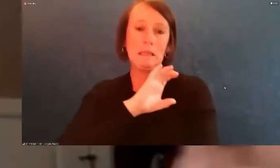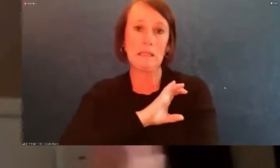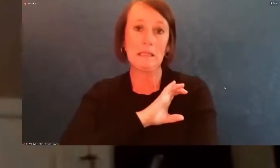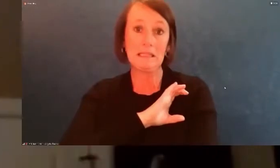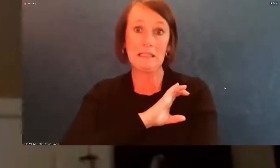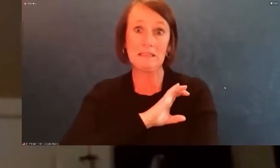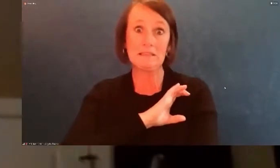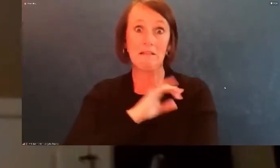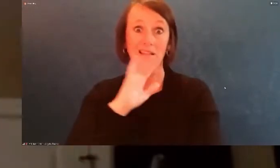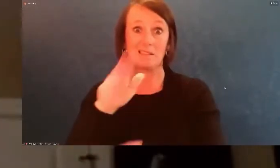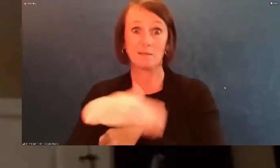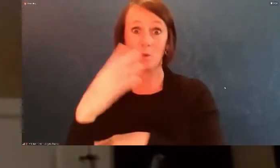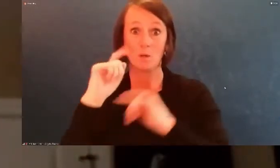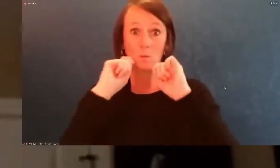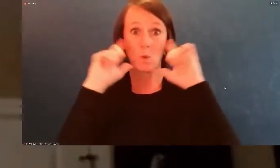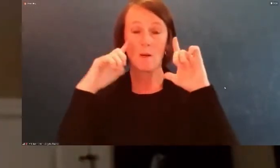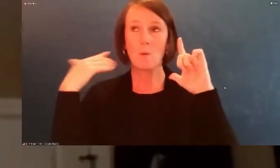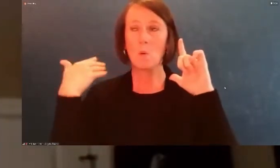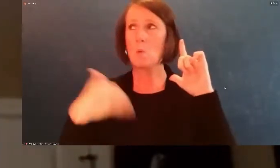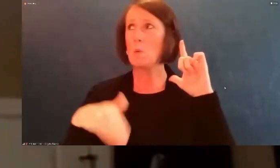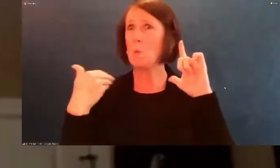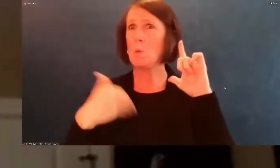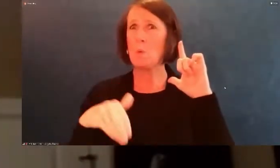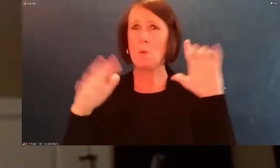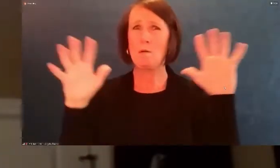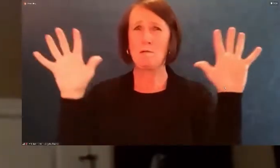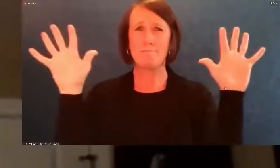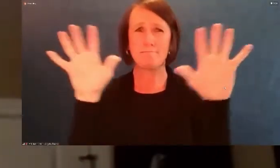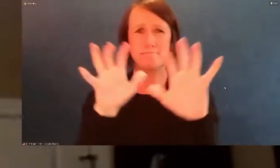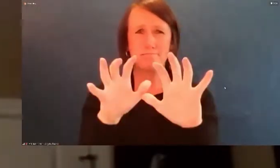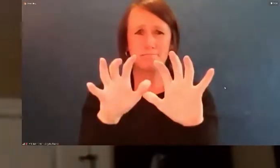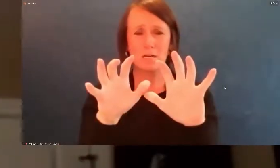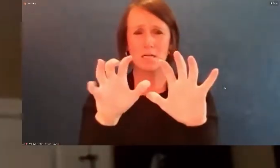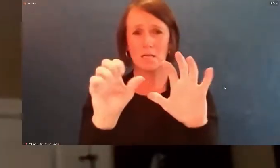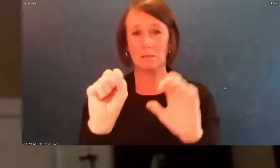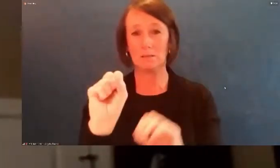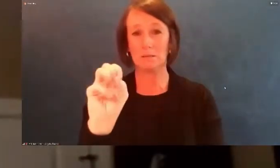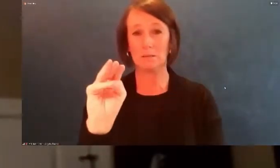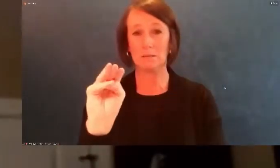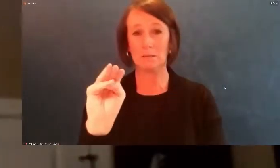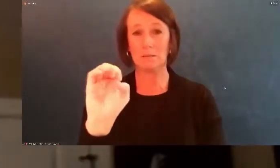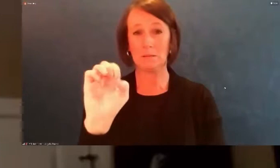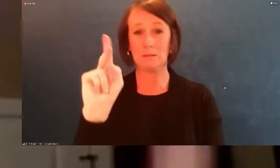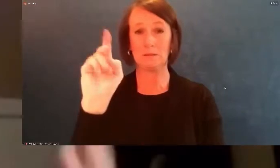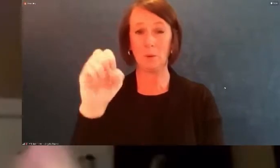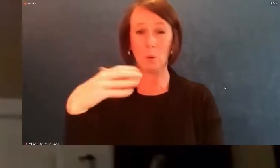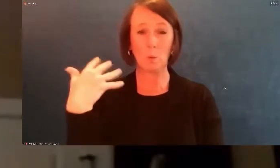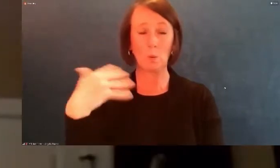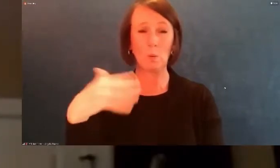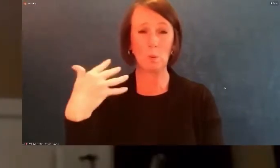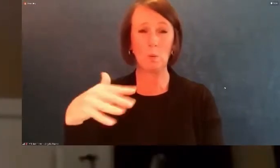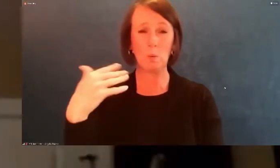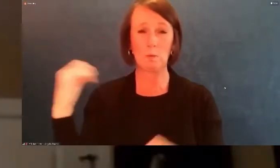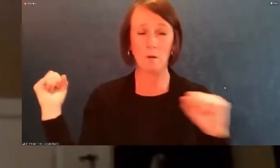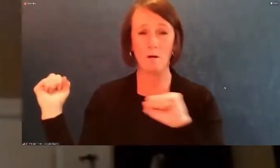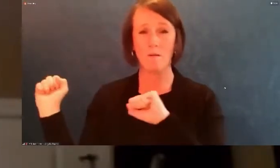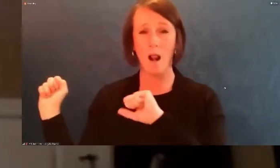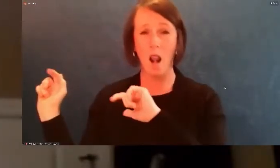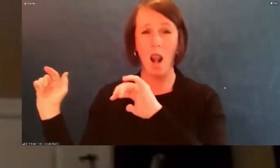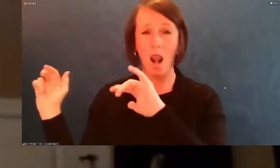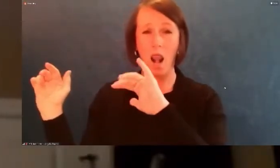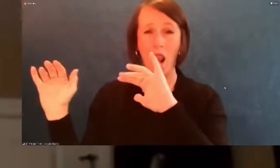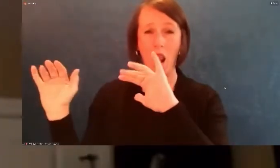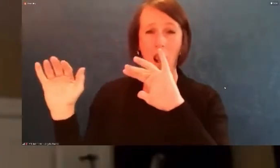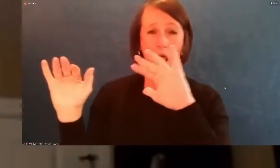very smoky. And apparently it's supposed to get smokier because we're inheriting some of that smoke coming up from the forest fires